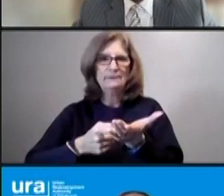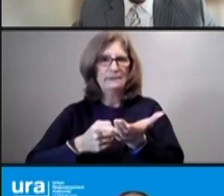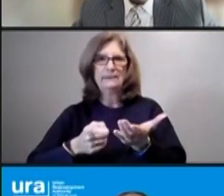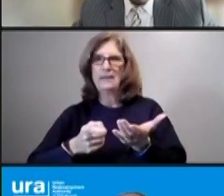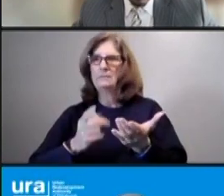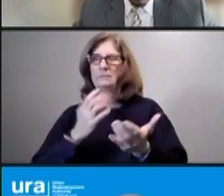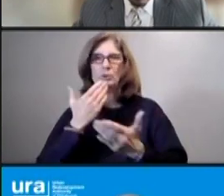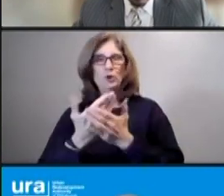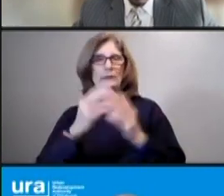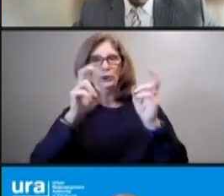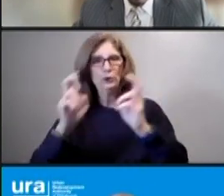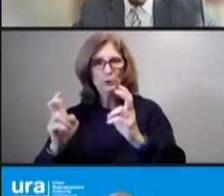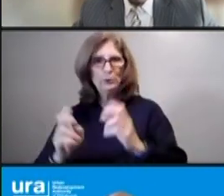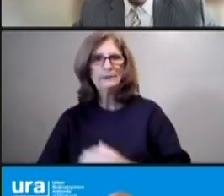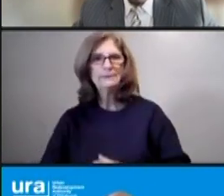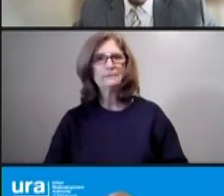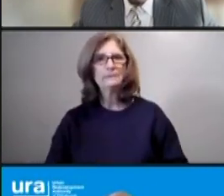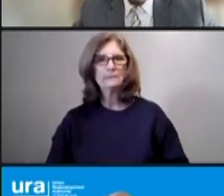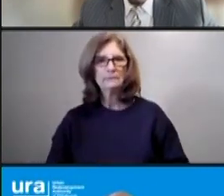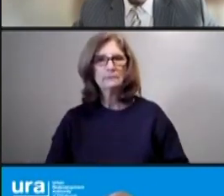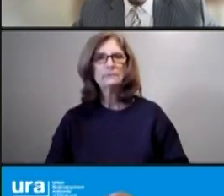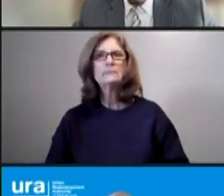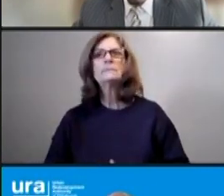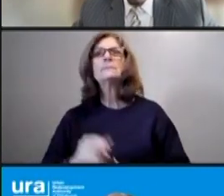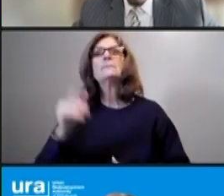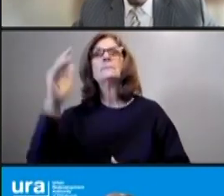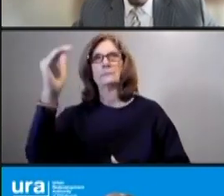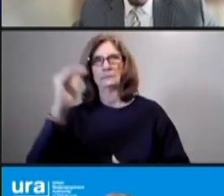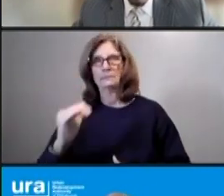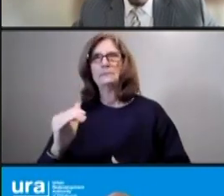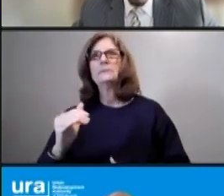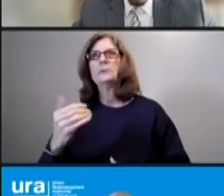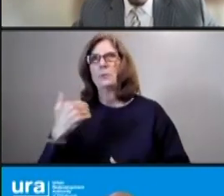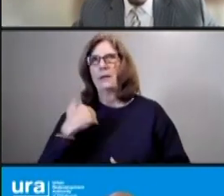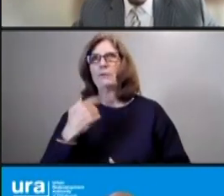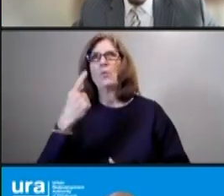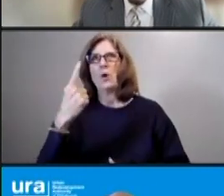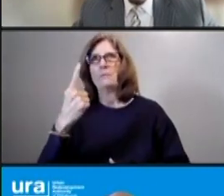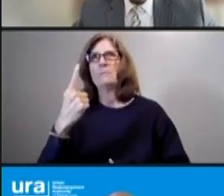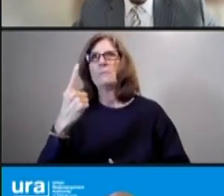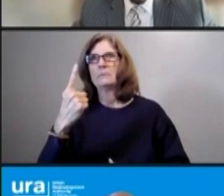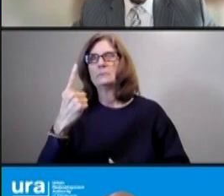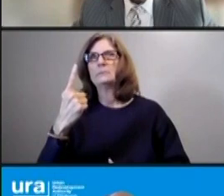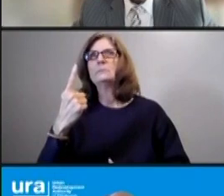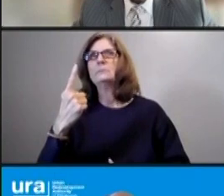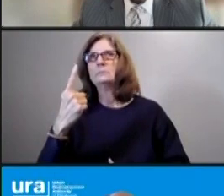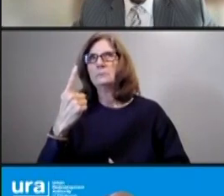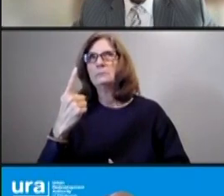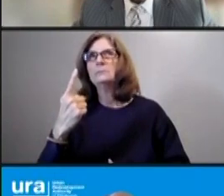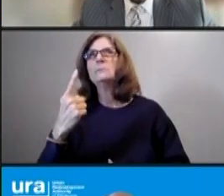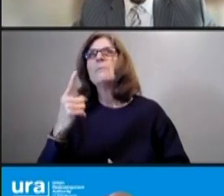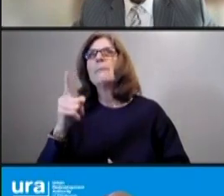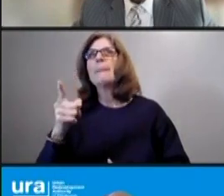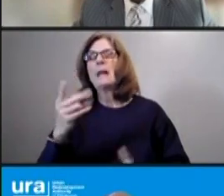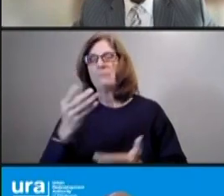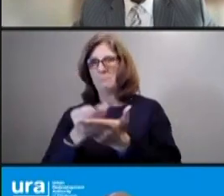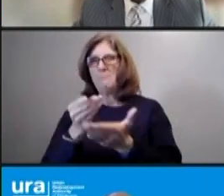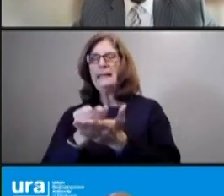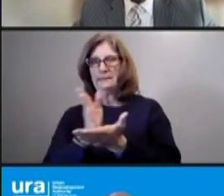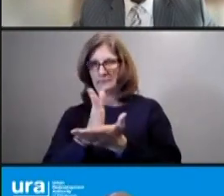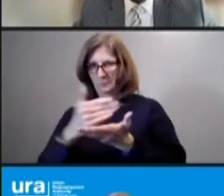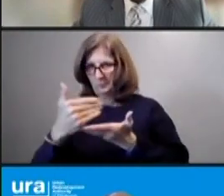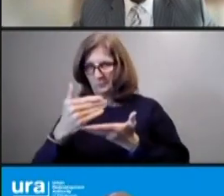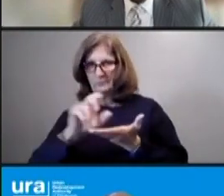And we have one more slide, which is, I think, our updates on expenditures for our